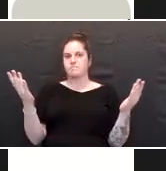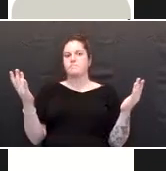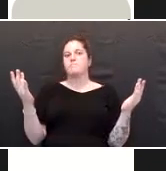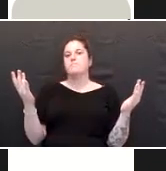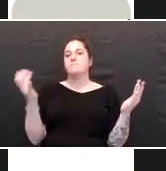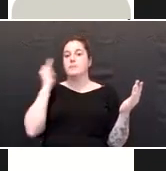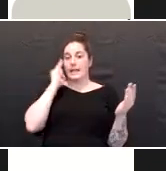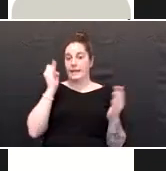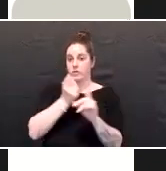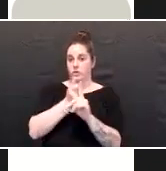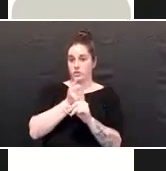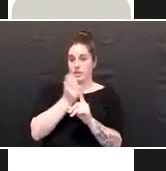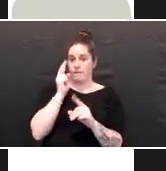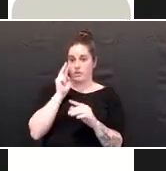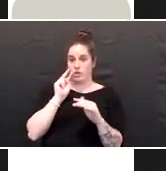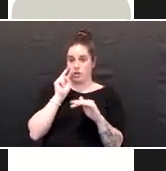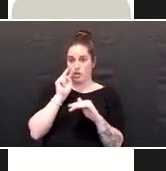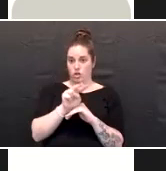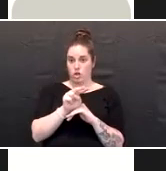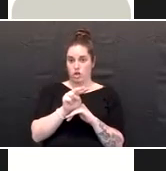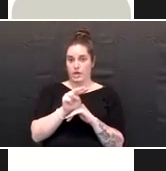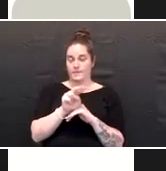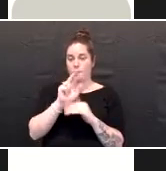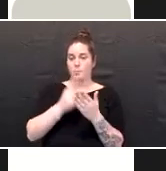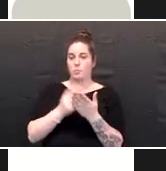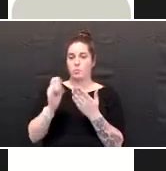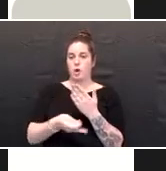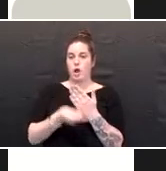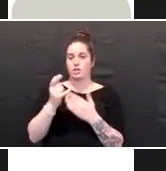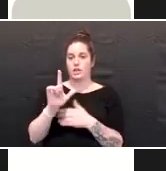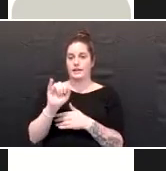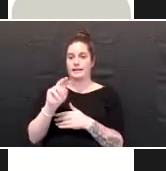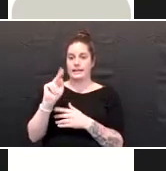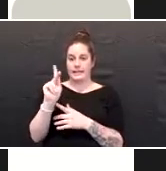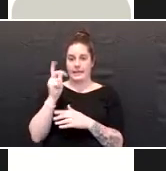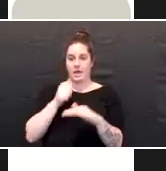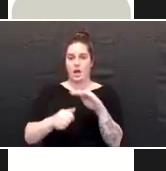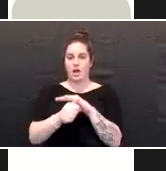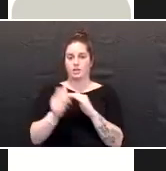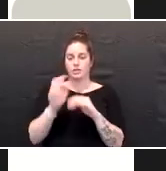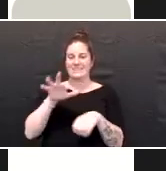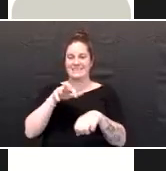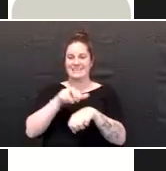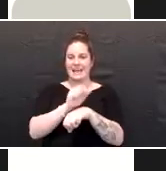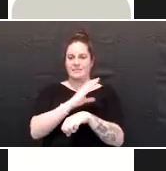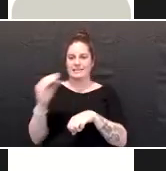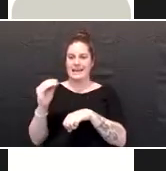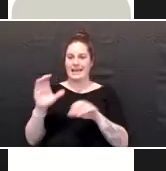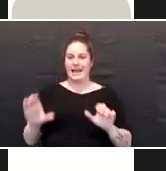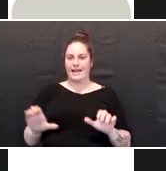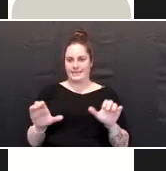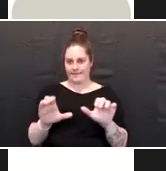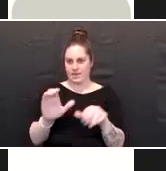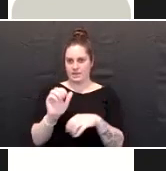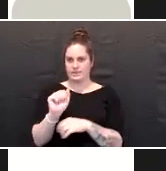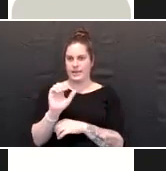if you look under the project link under assignments and activities on the left side, that's the quickest way to